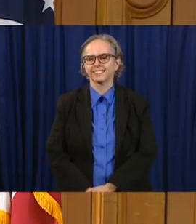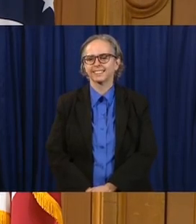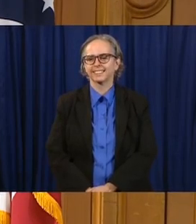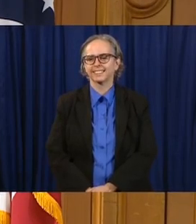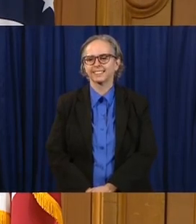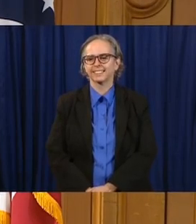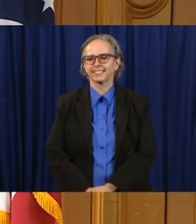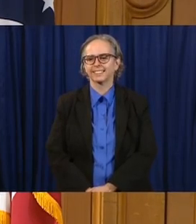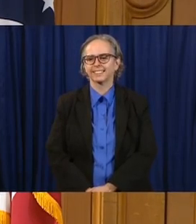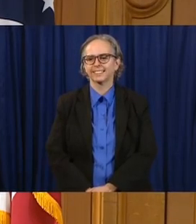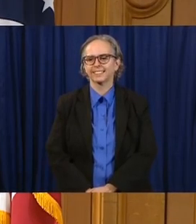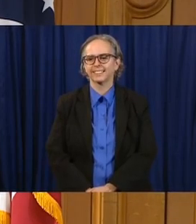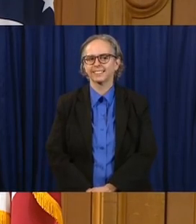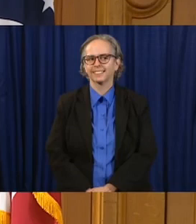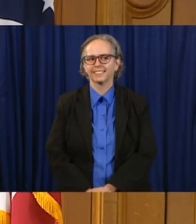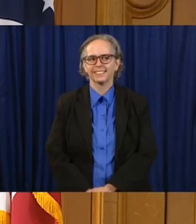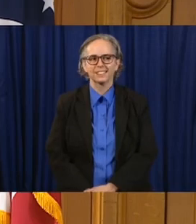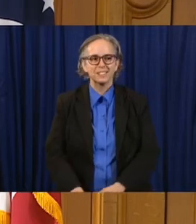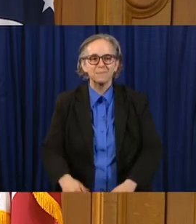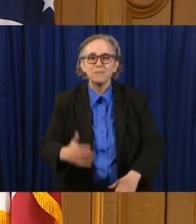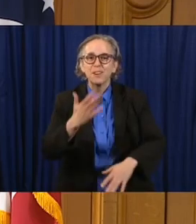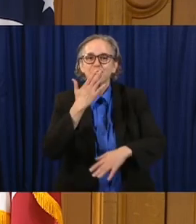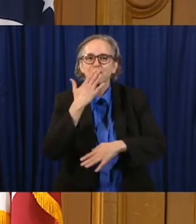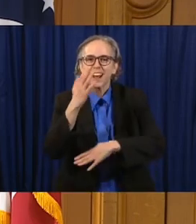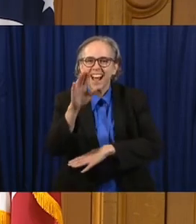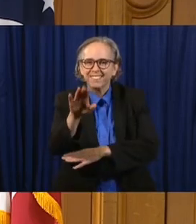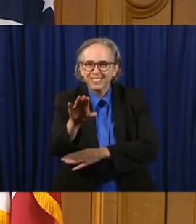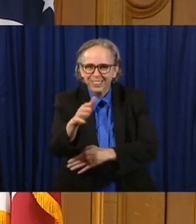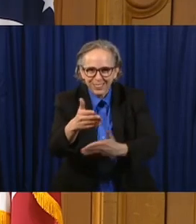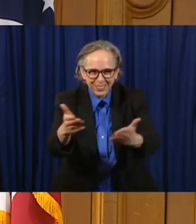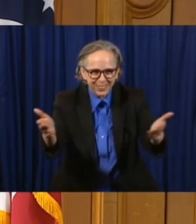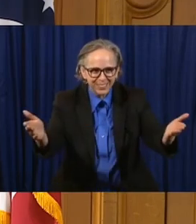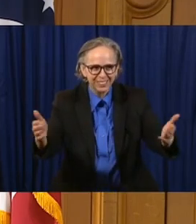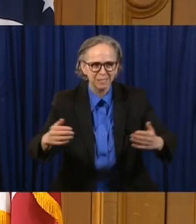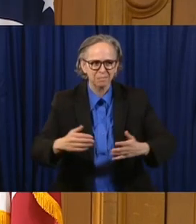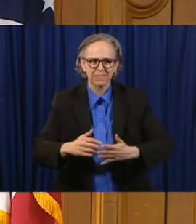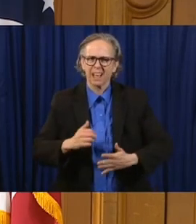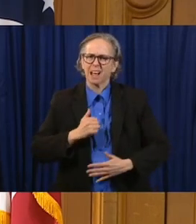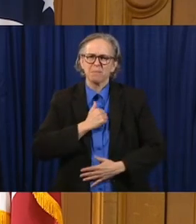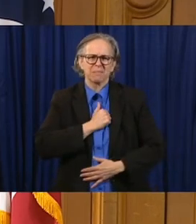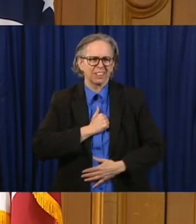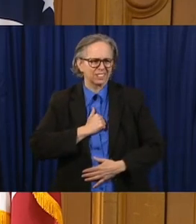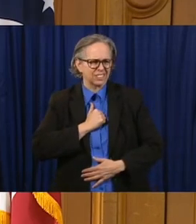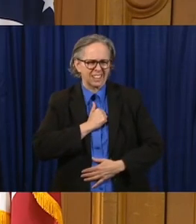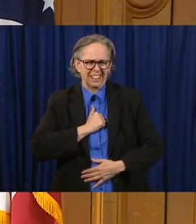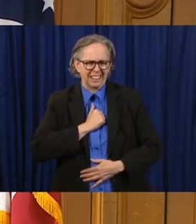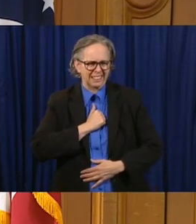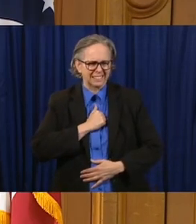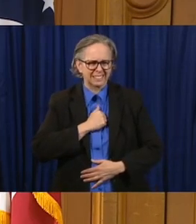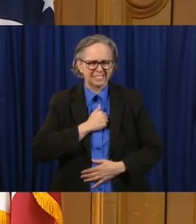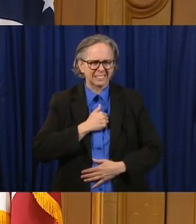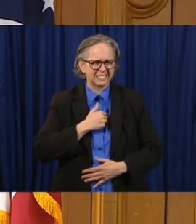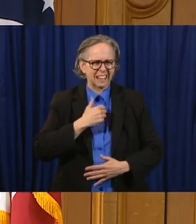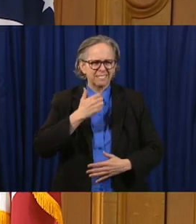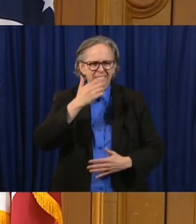this afternoon, so this briefing will be a little bit shorter than usual. I have forgotten some of my